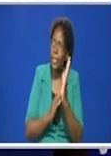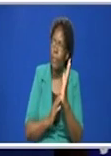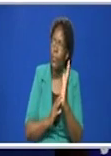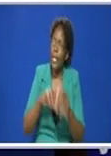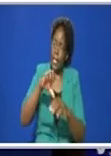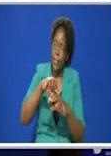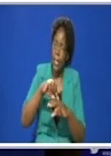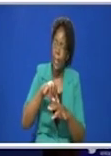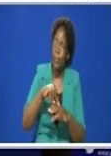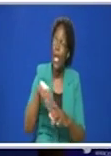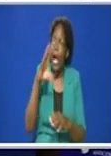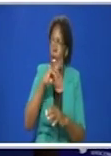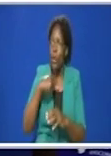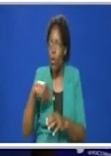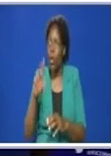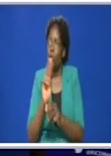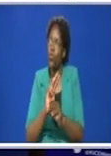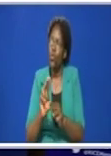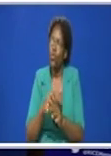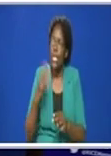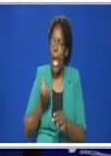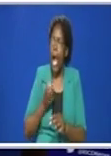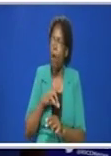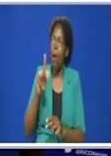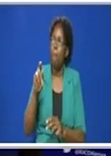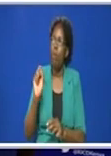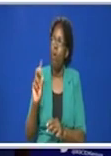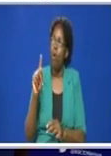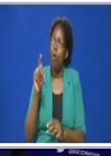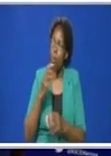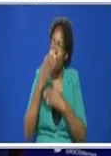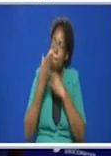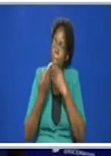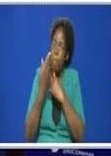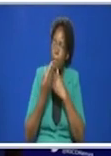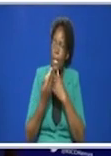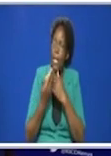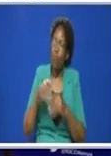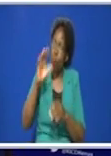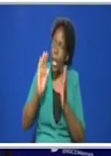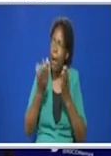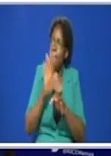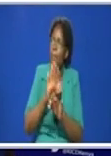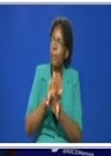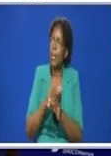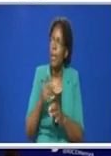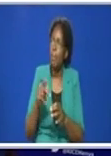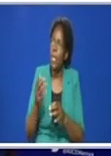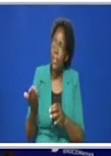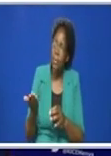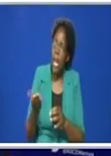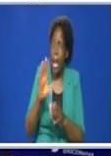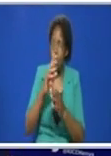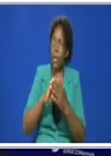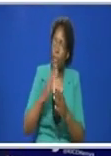skin. Yes. And we are going to use our pork to illustrate that. We have many pieces. Which one? I would prefer this.